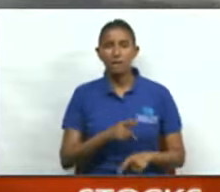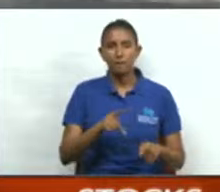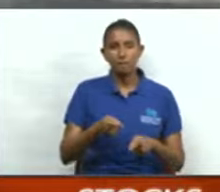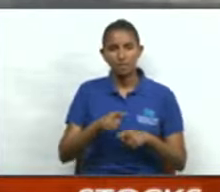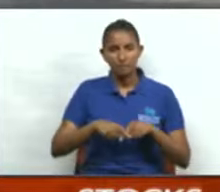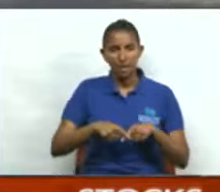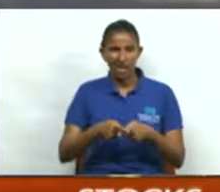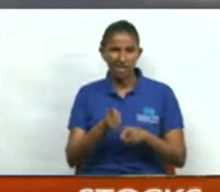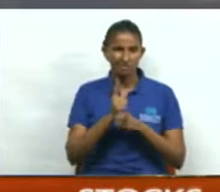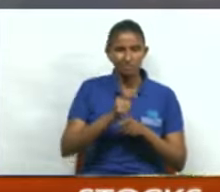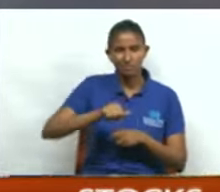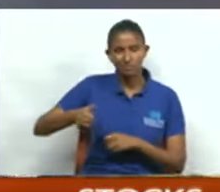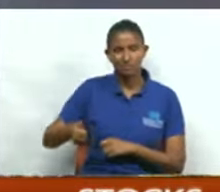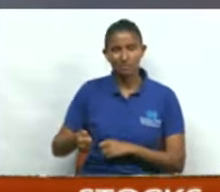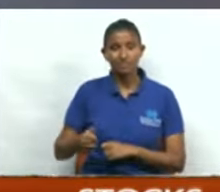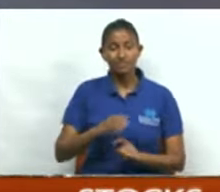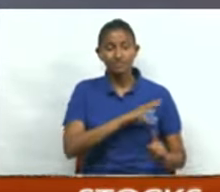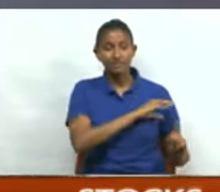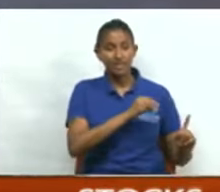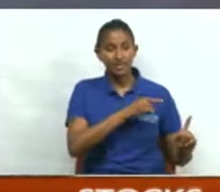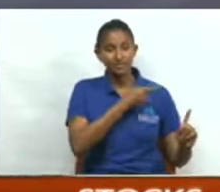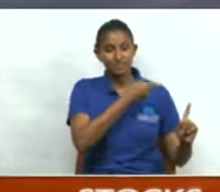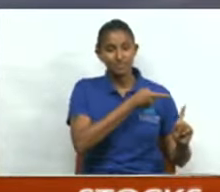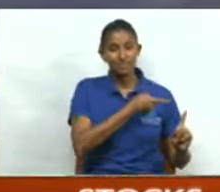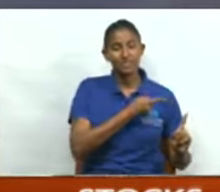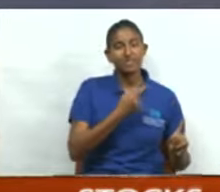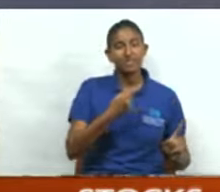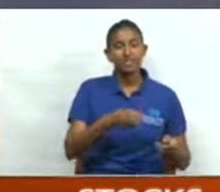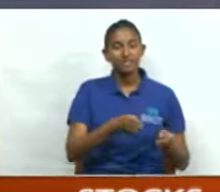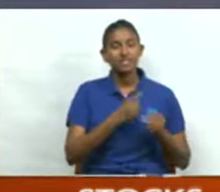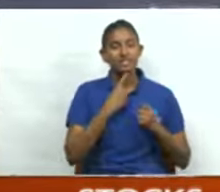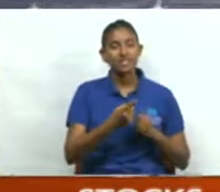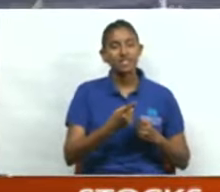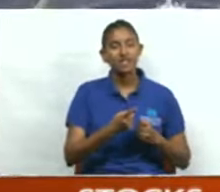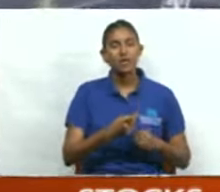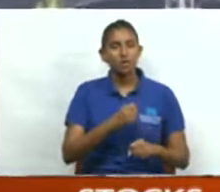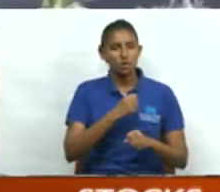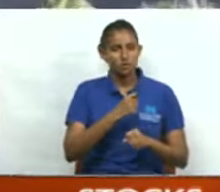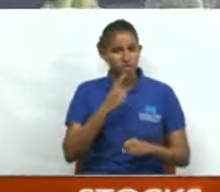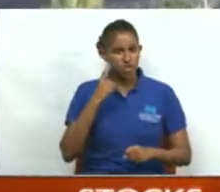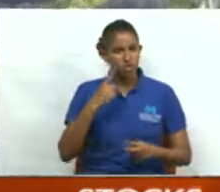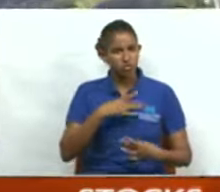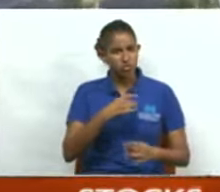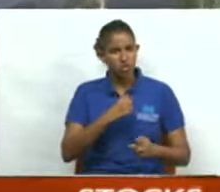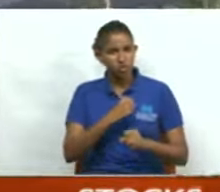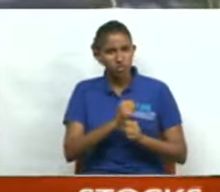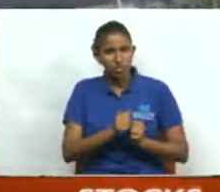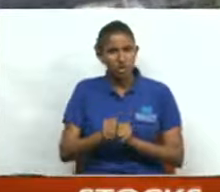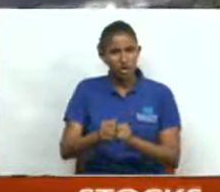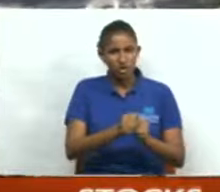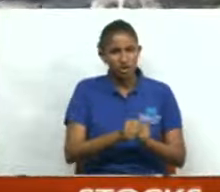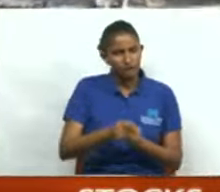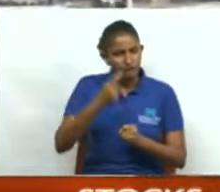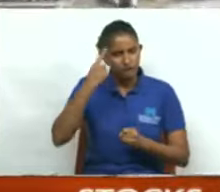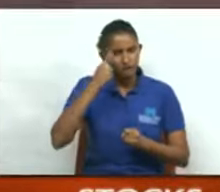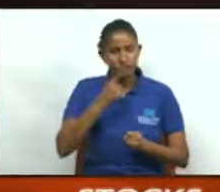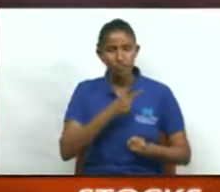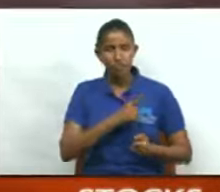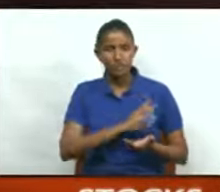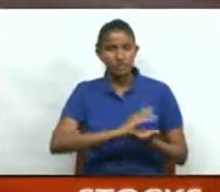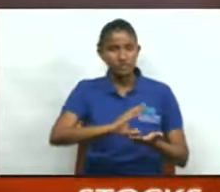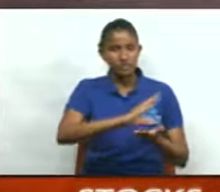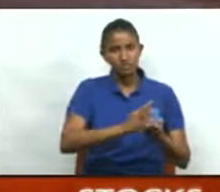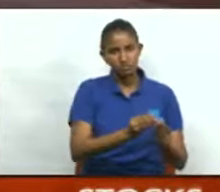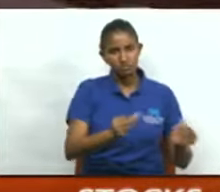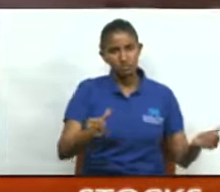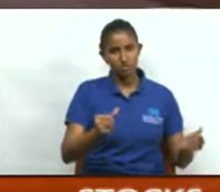Diaz Granados, expressed the solidarity of the institution with the effects of the oil spill on the coast of Tobago. In a statement